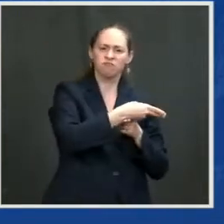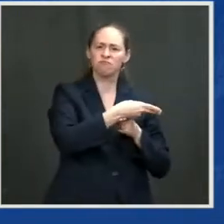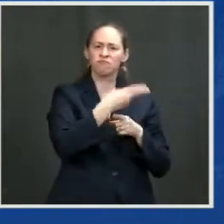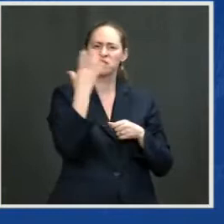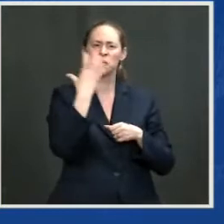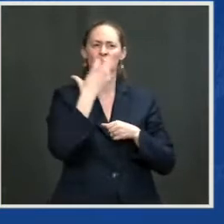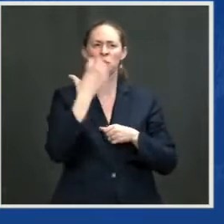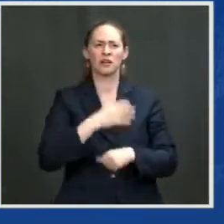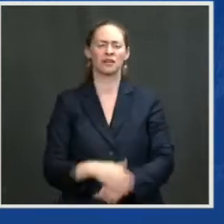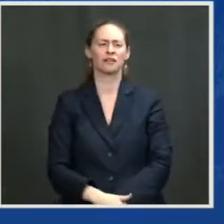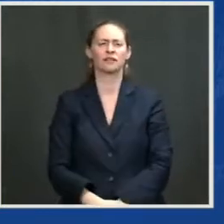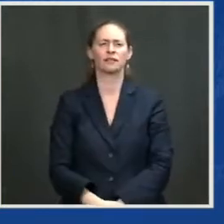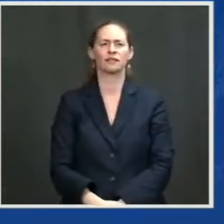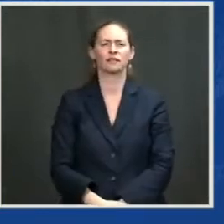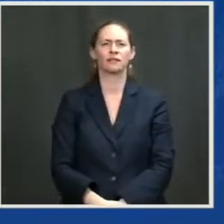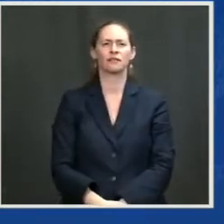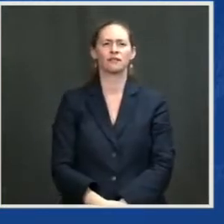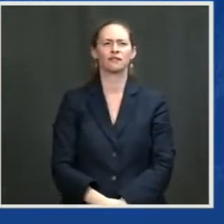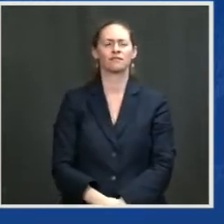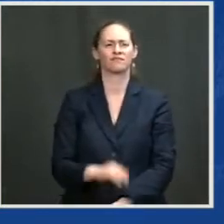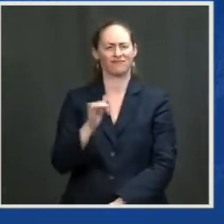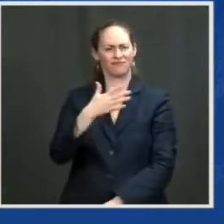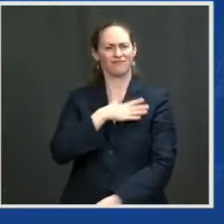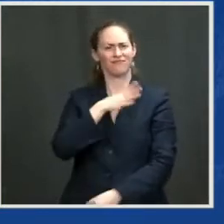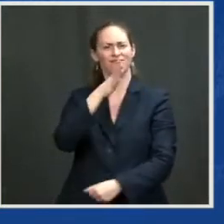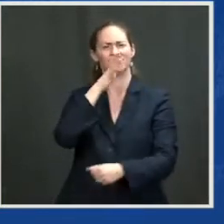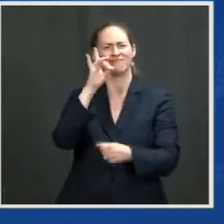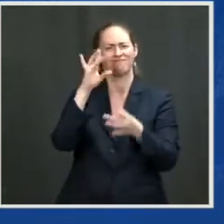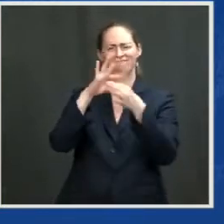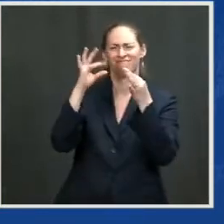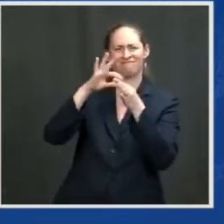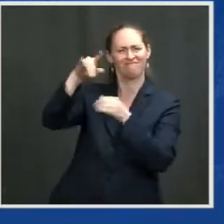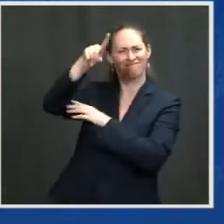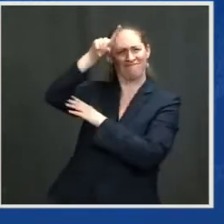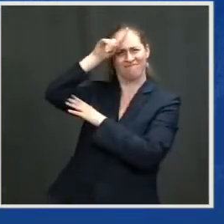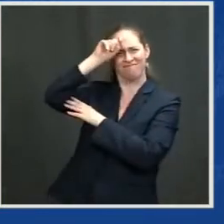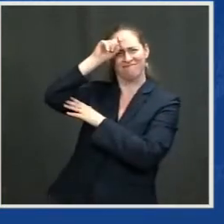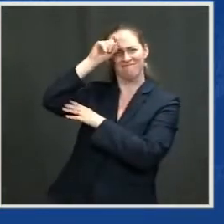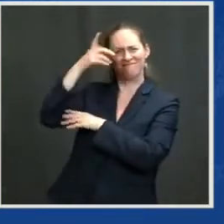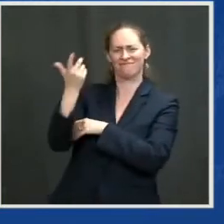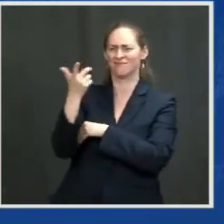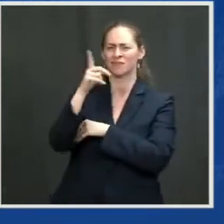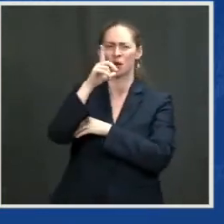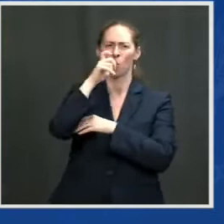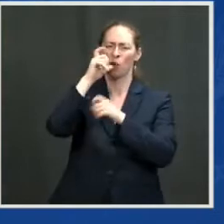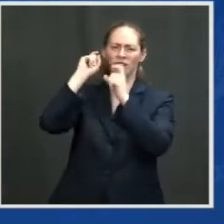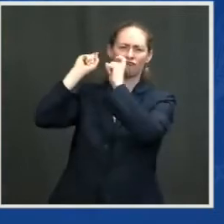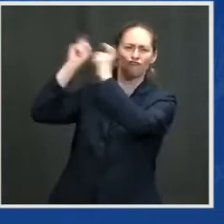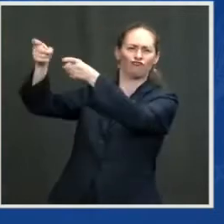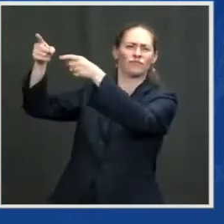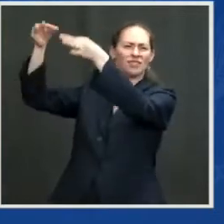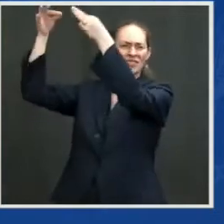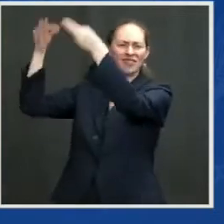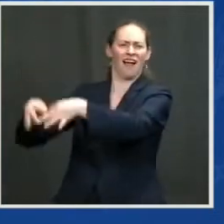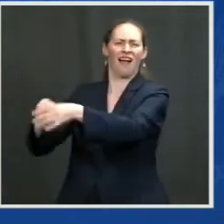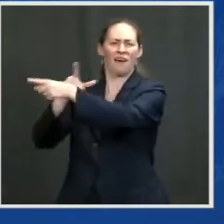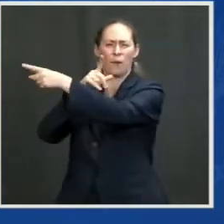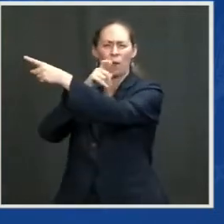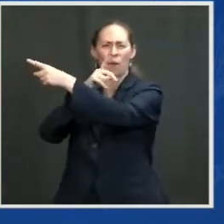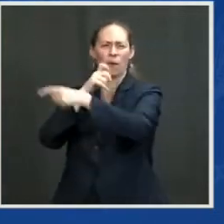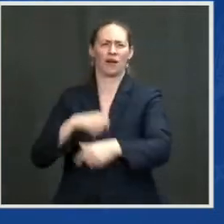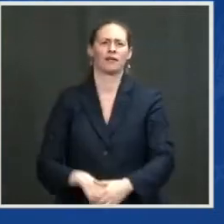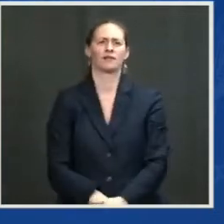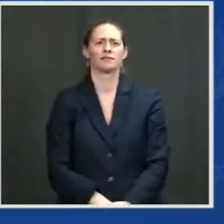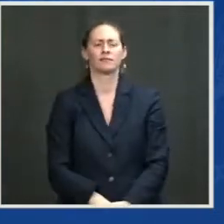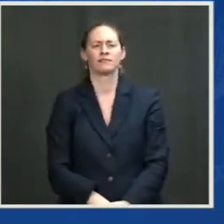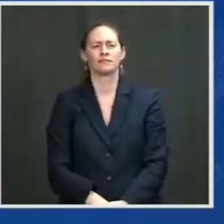Well, 53% of all the money they made, of $1 trillion over